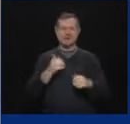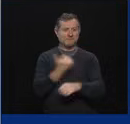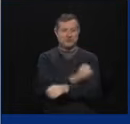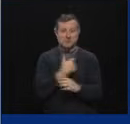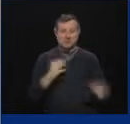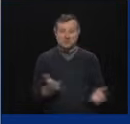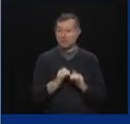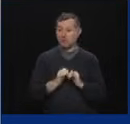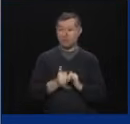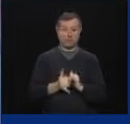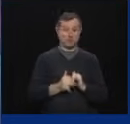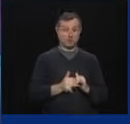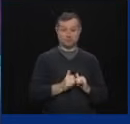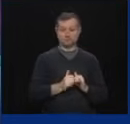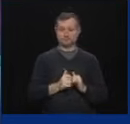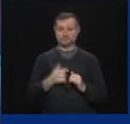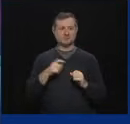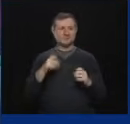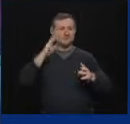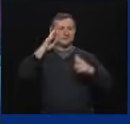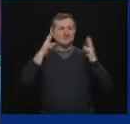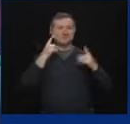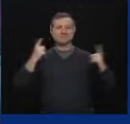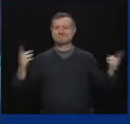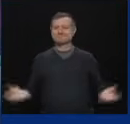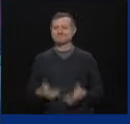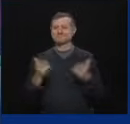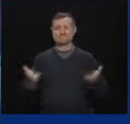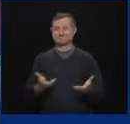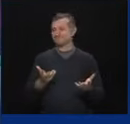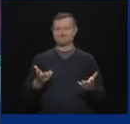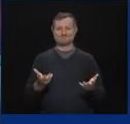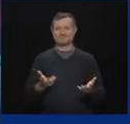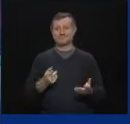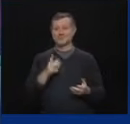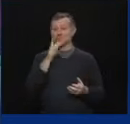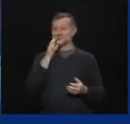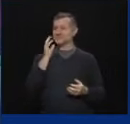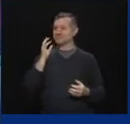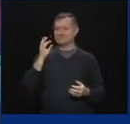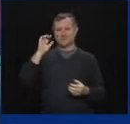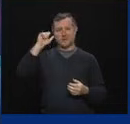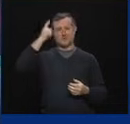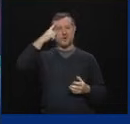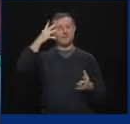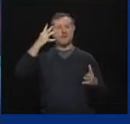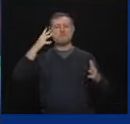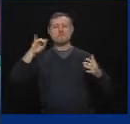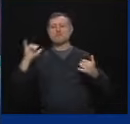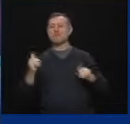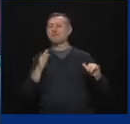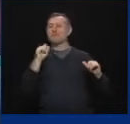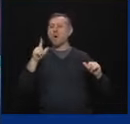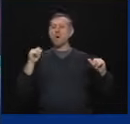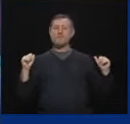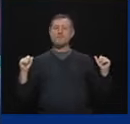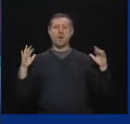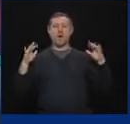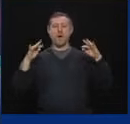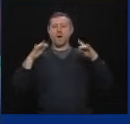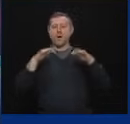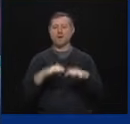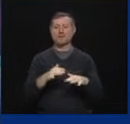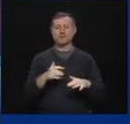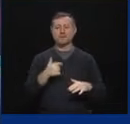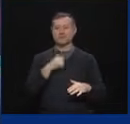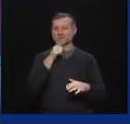a lot, and I know that there's something very exciting going on, known as the Governor's Ball. I didn't start this, but I will take full credit for